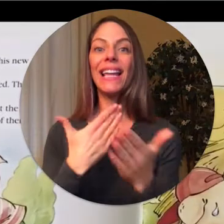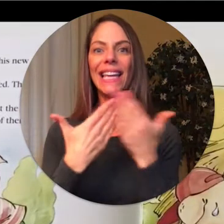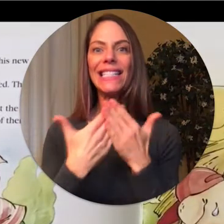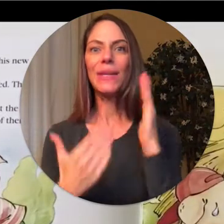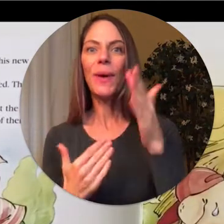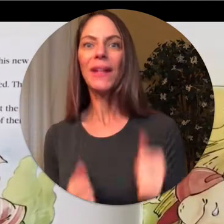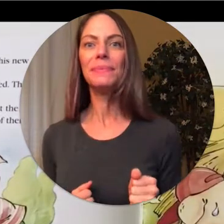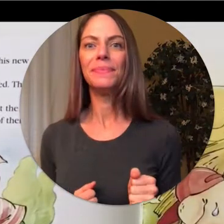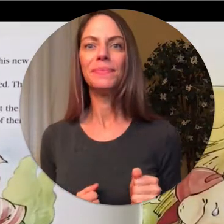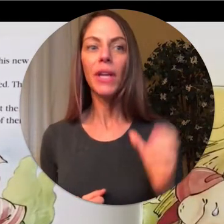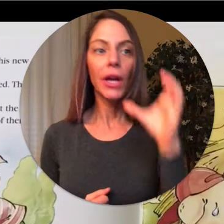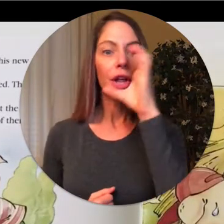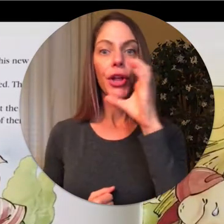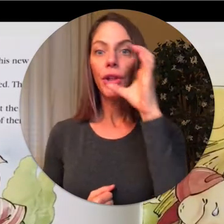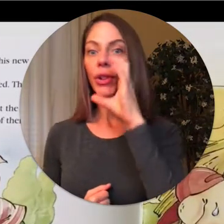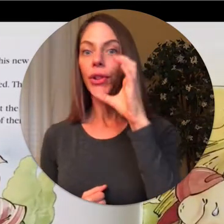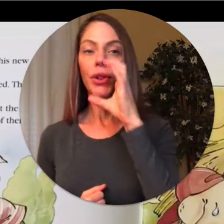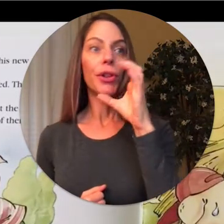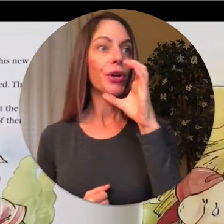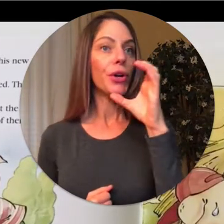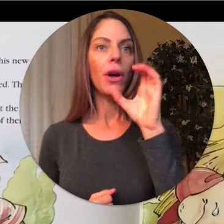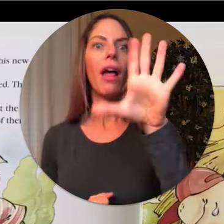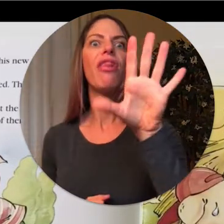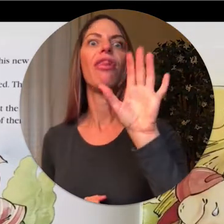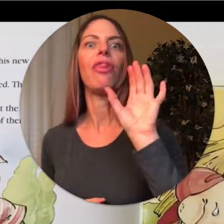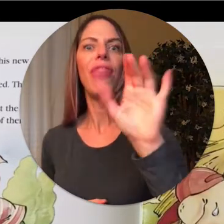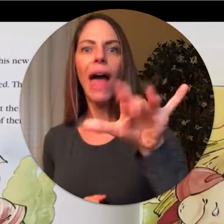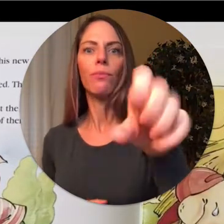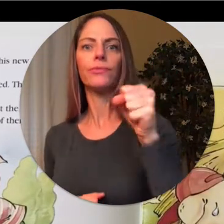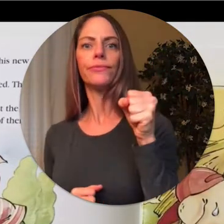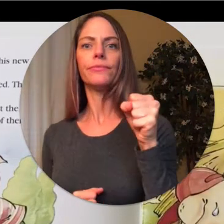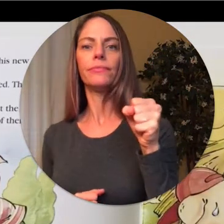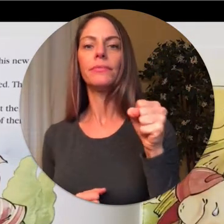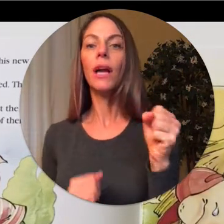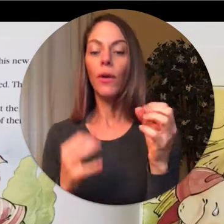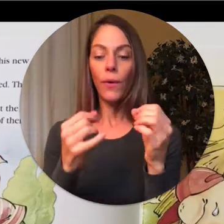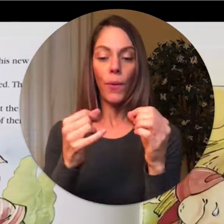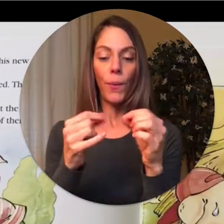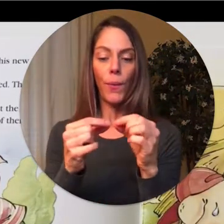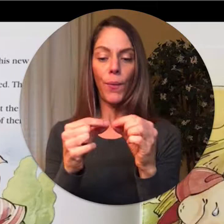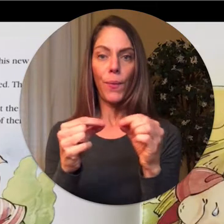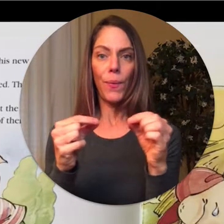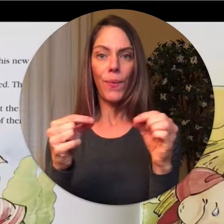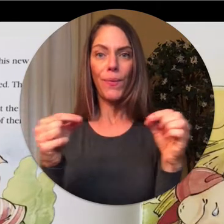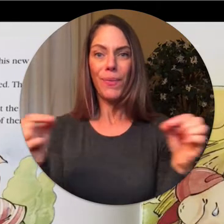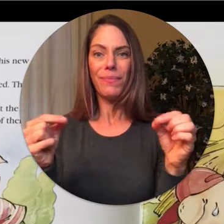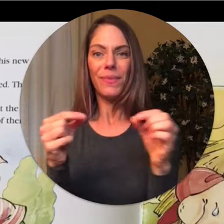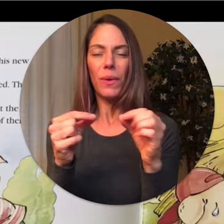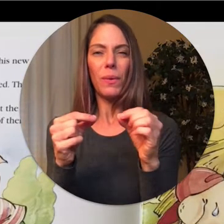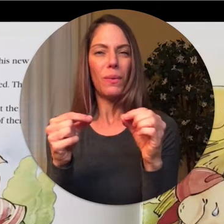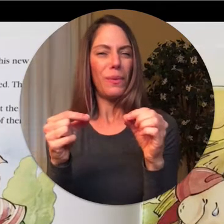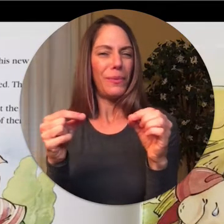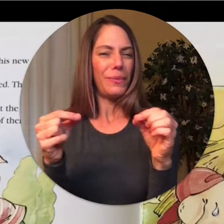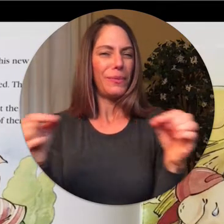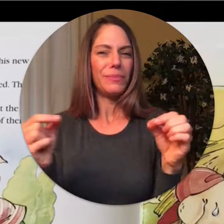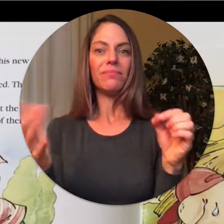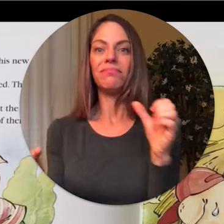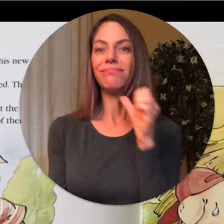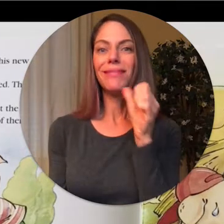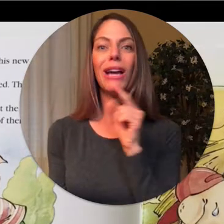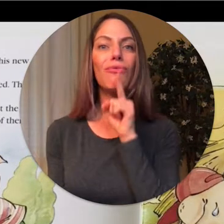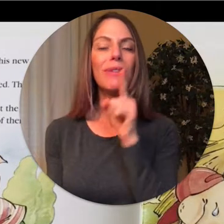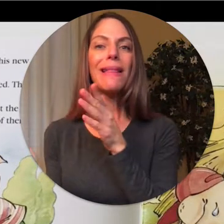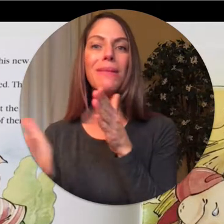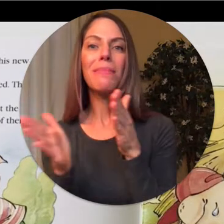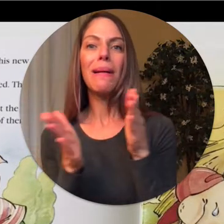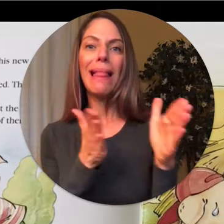He did not spend much time planning his new straw house. Instead, he started building right away. After a short time,